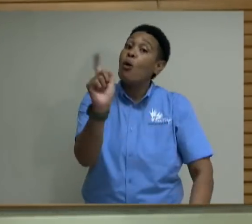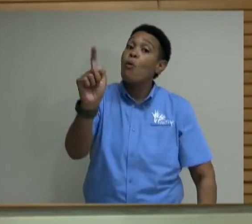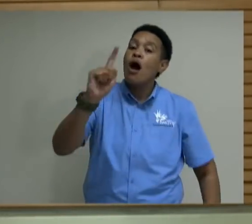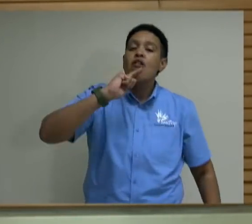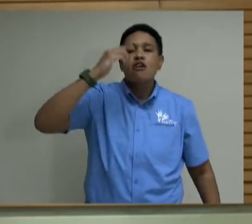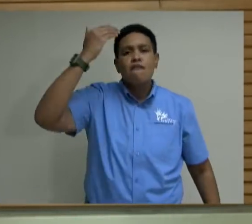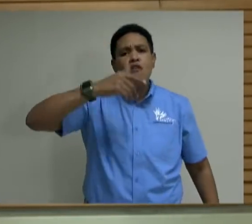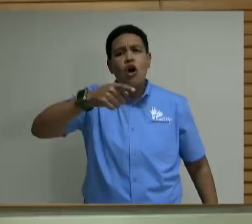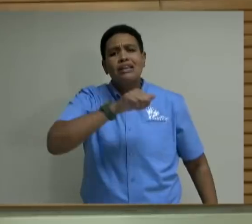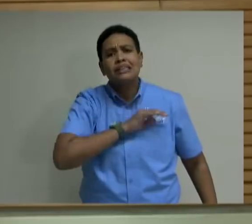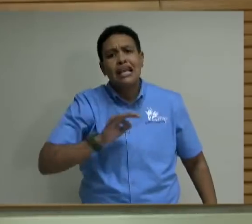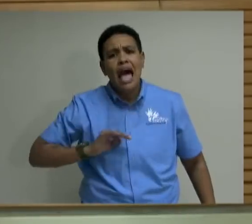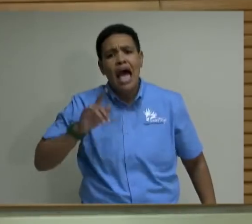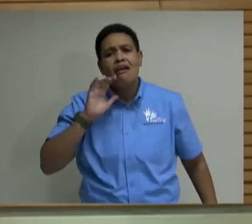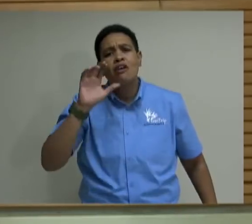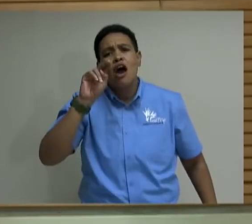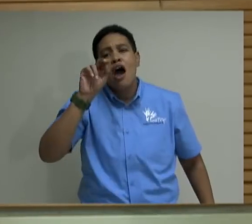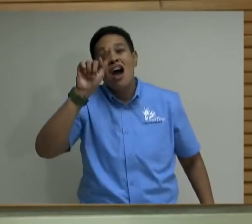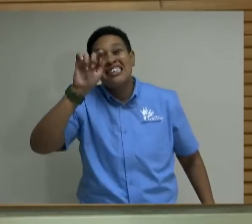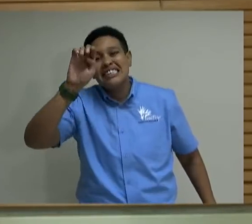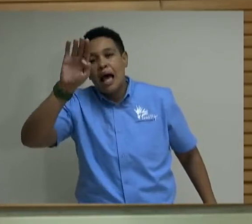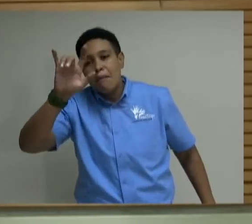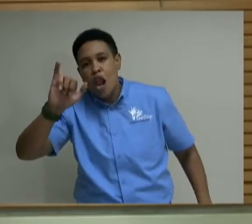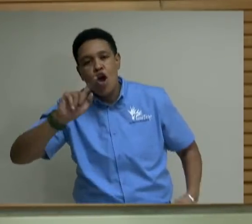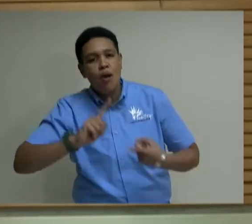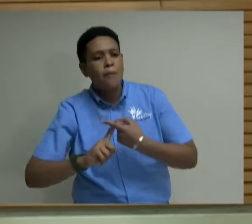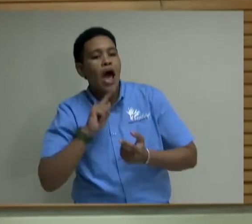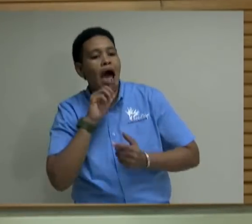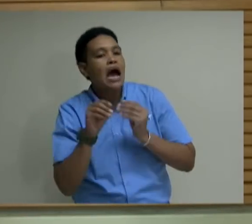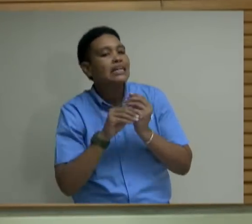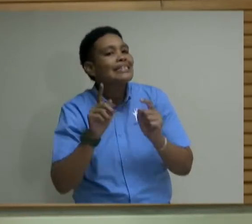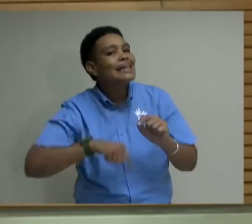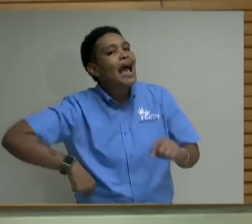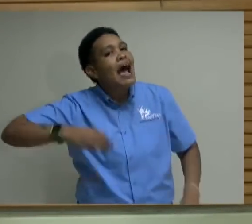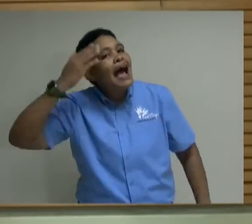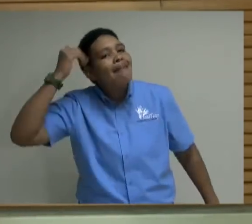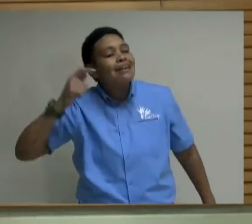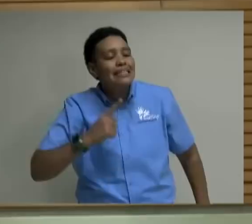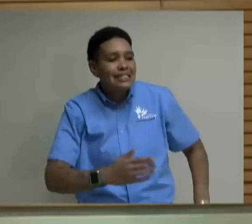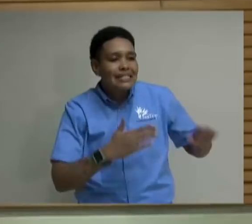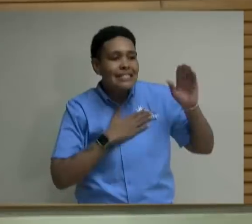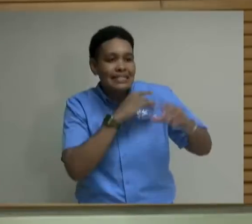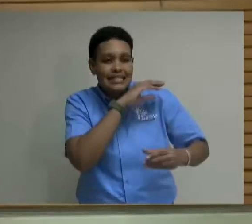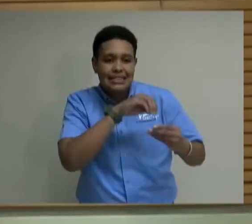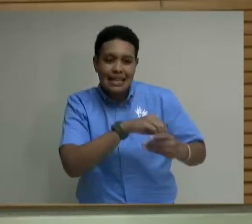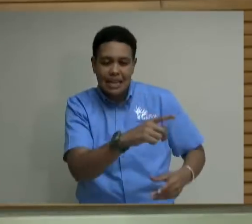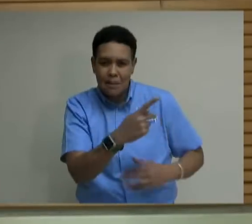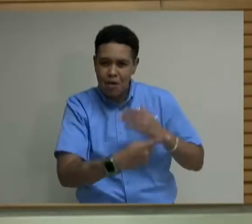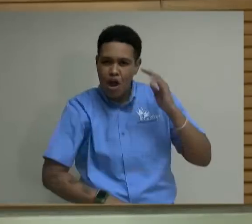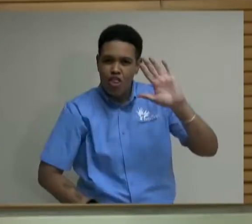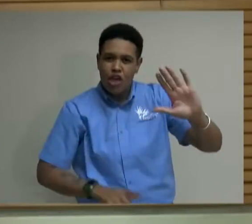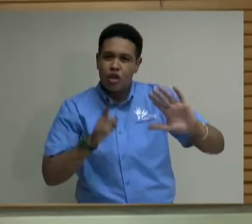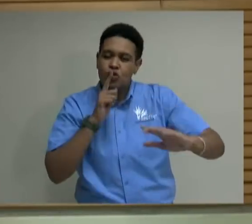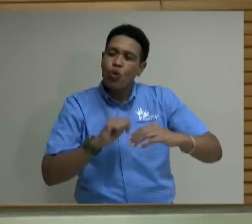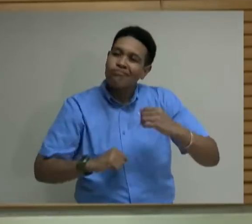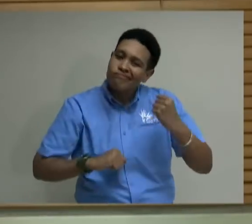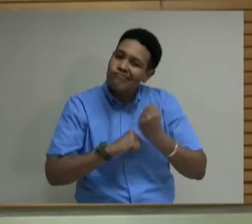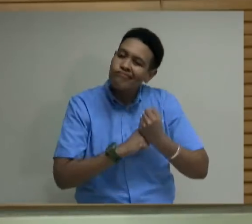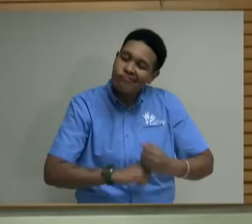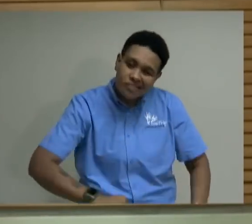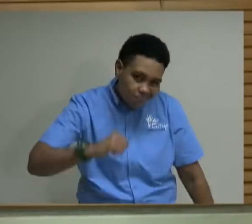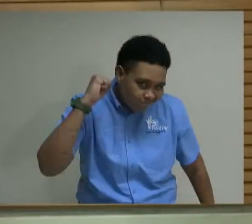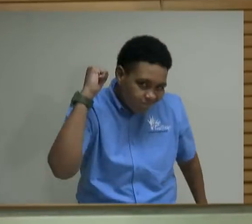front line, the constabulary, and of course, we can't forget the citizens of the parish. So really want to big up St. Thomas,